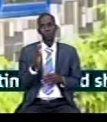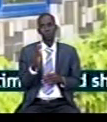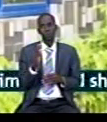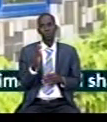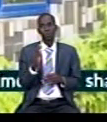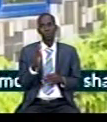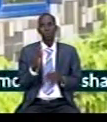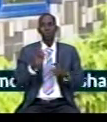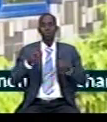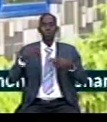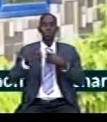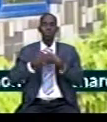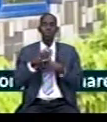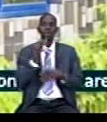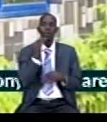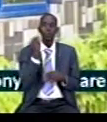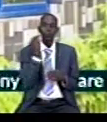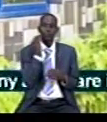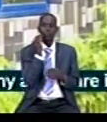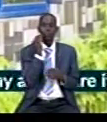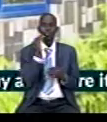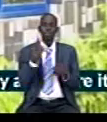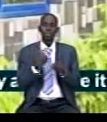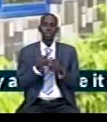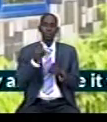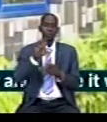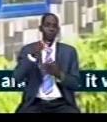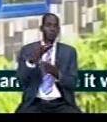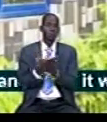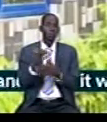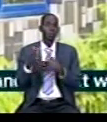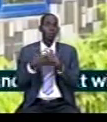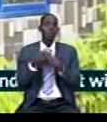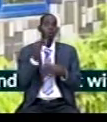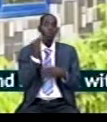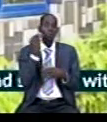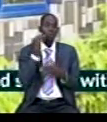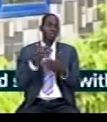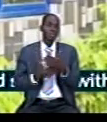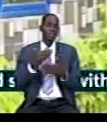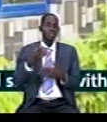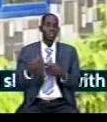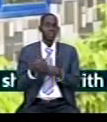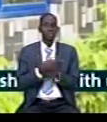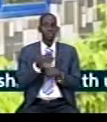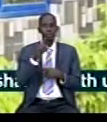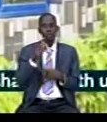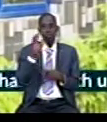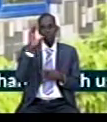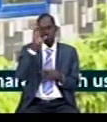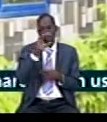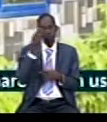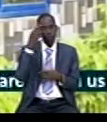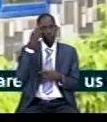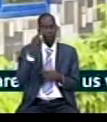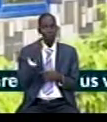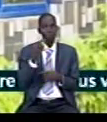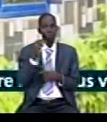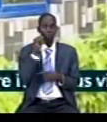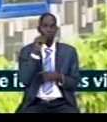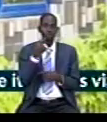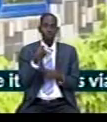I went home. As I reached home, the next day I looked for my glass that I used to read. I didn't see